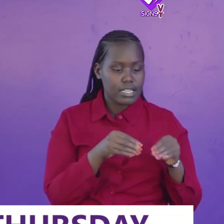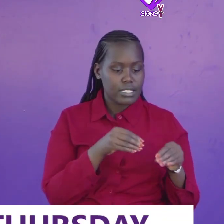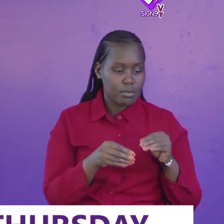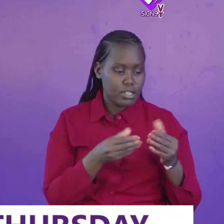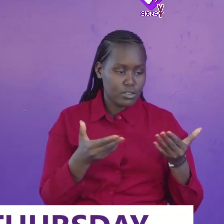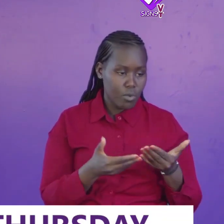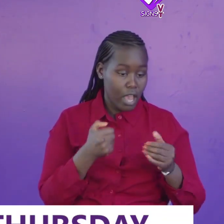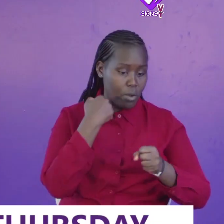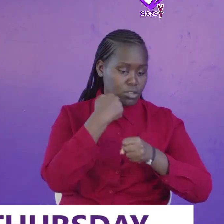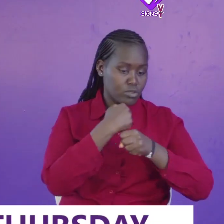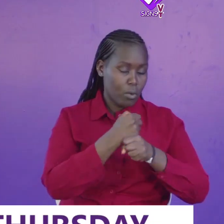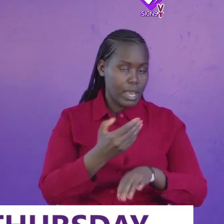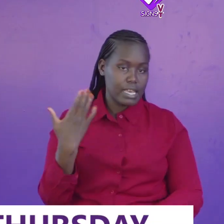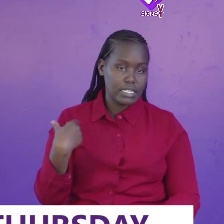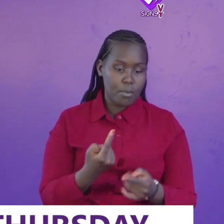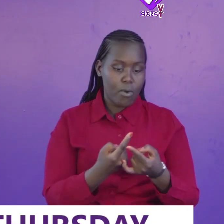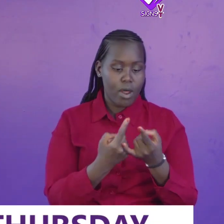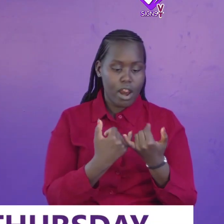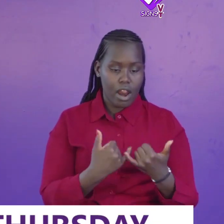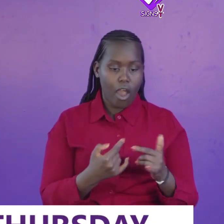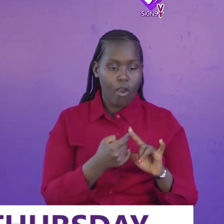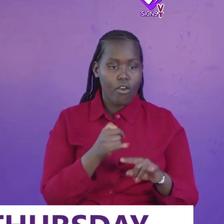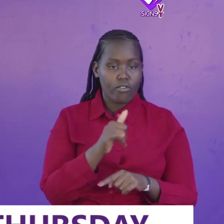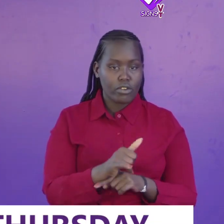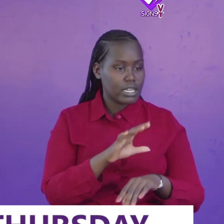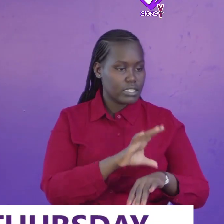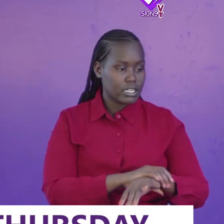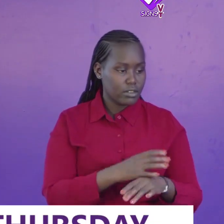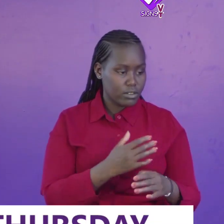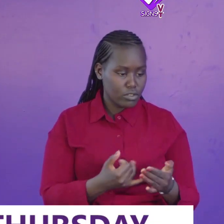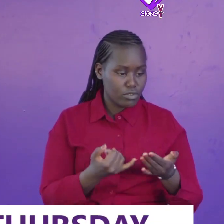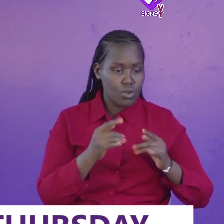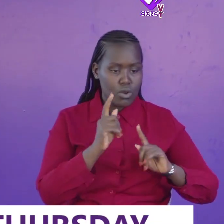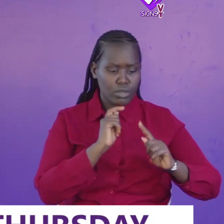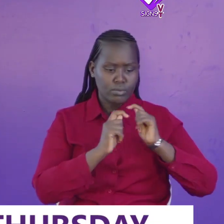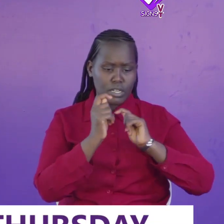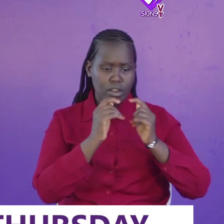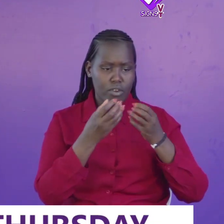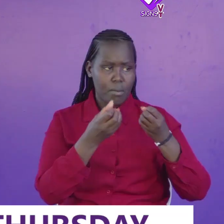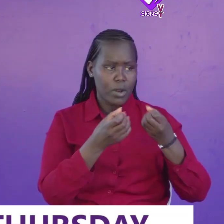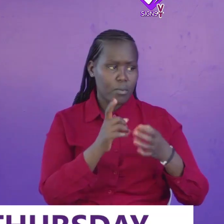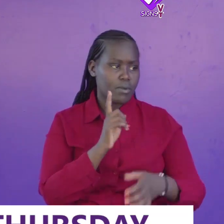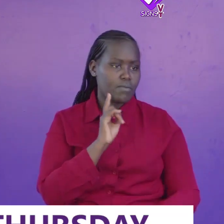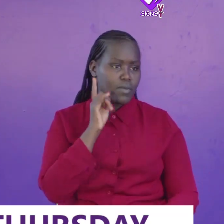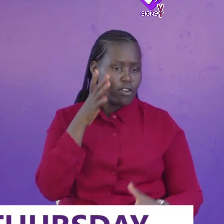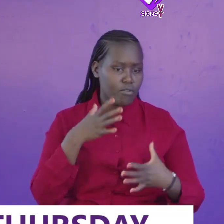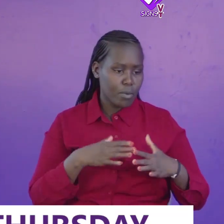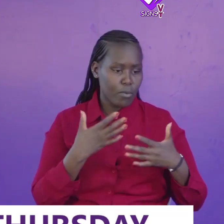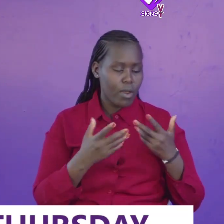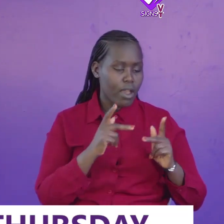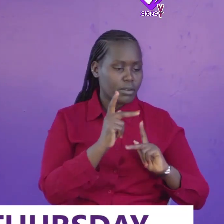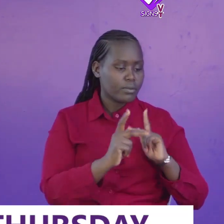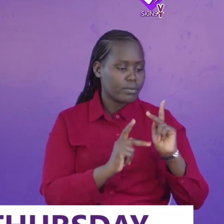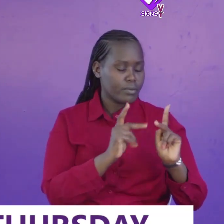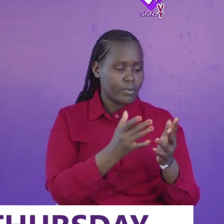job. So now from that I got to interview so many deaf people in the process.